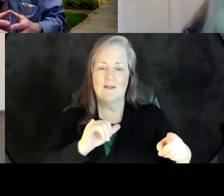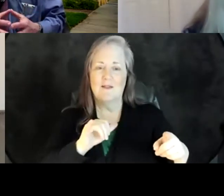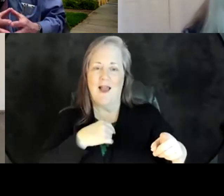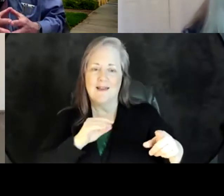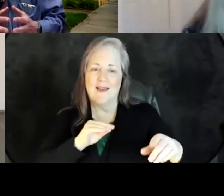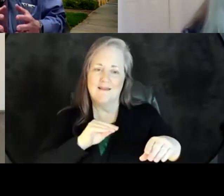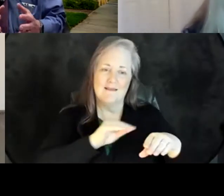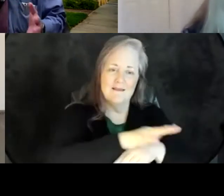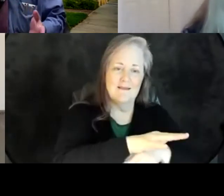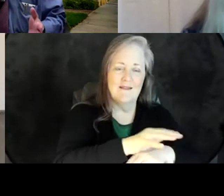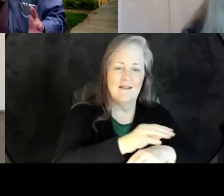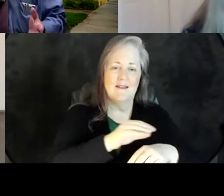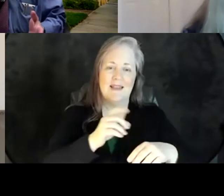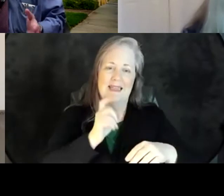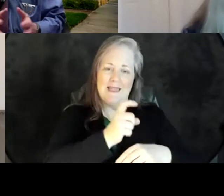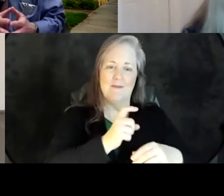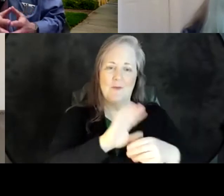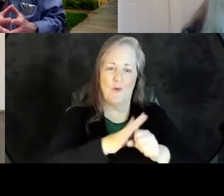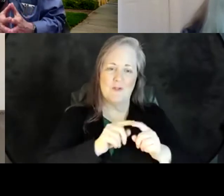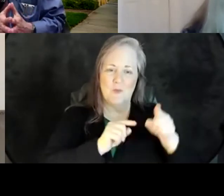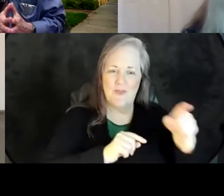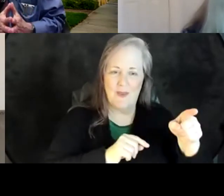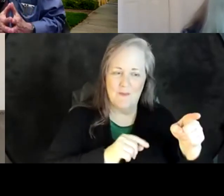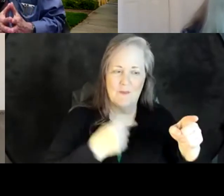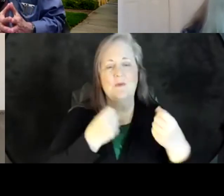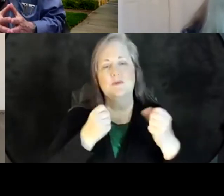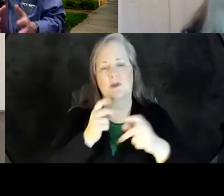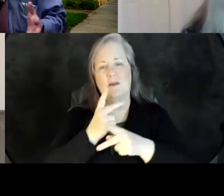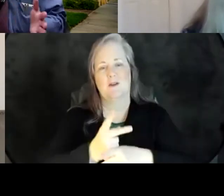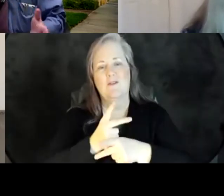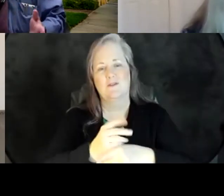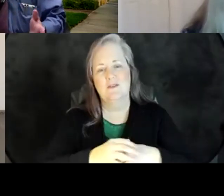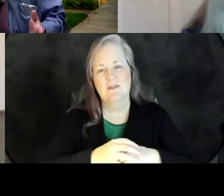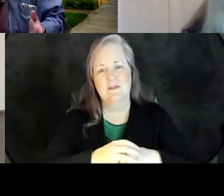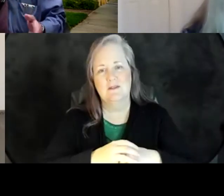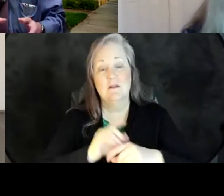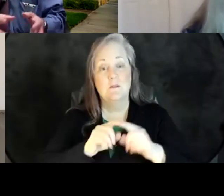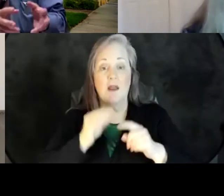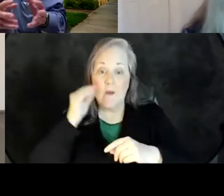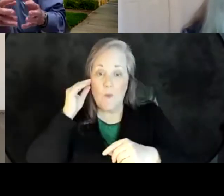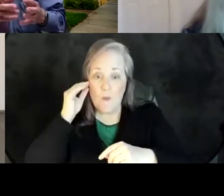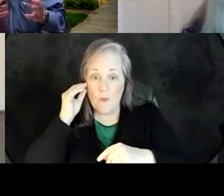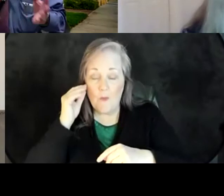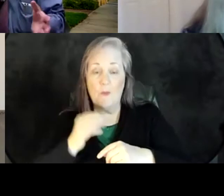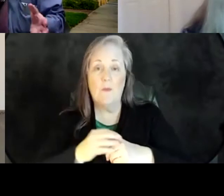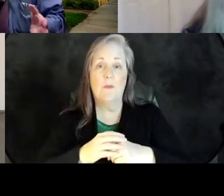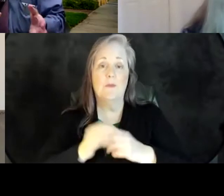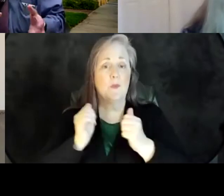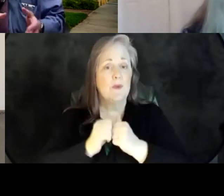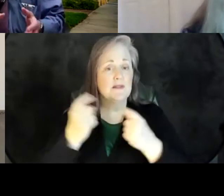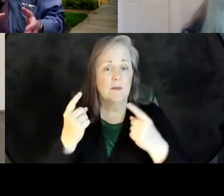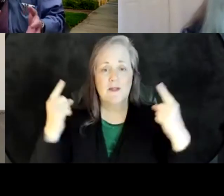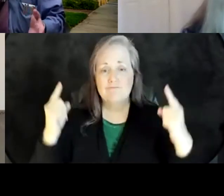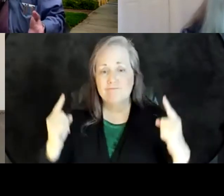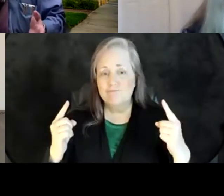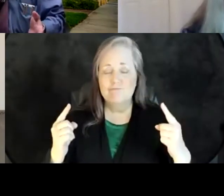them. So I think we're trying to be cautious, but when you're at home and when you're with somebody at